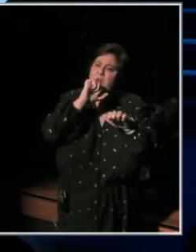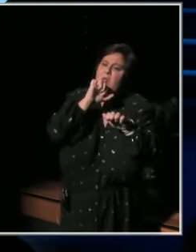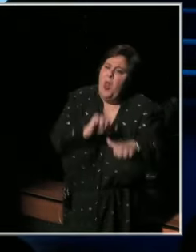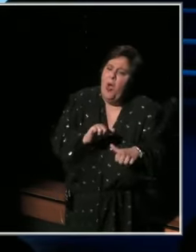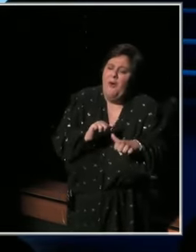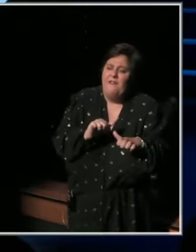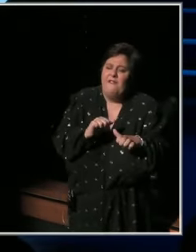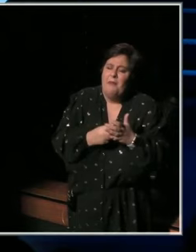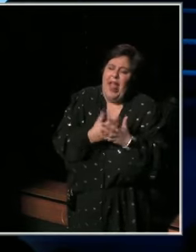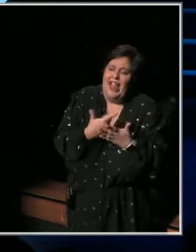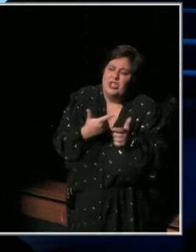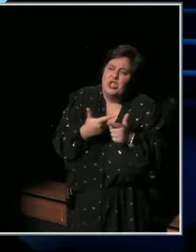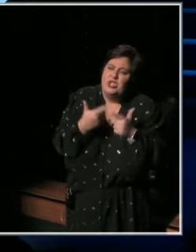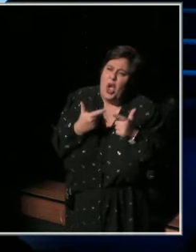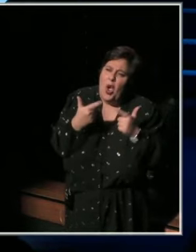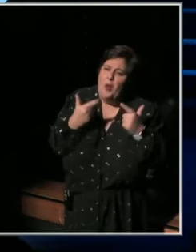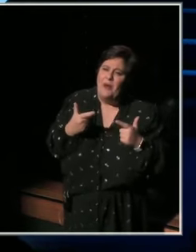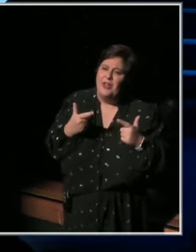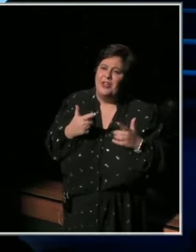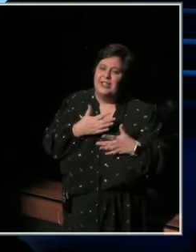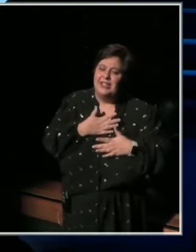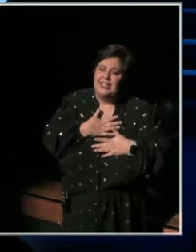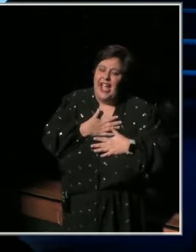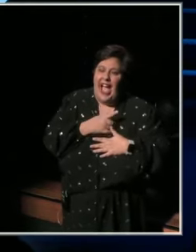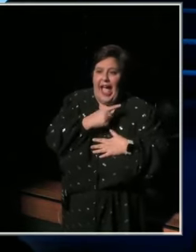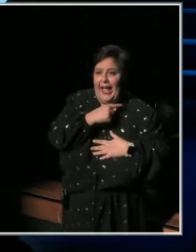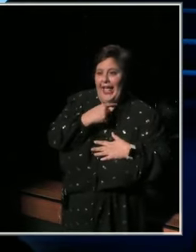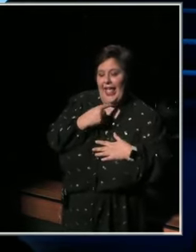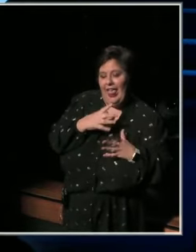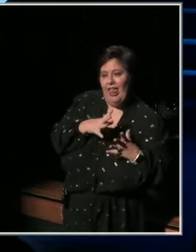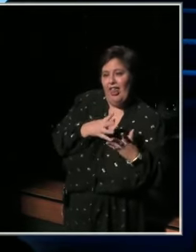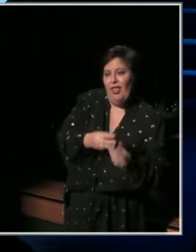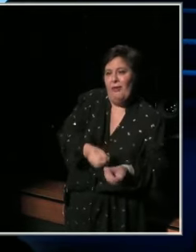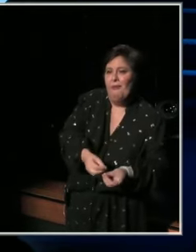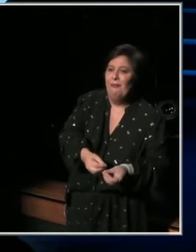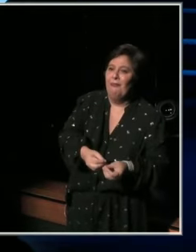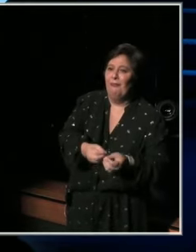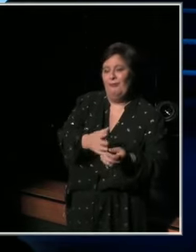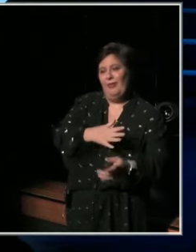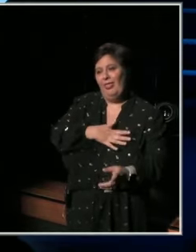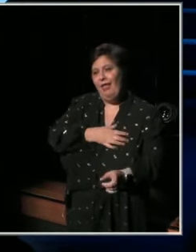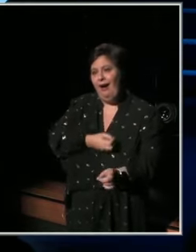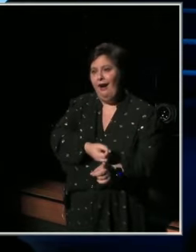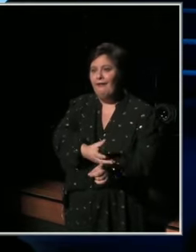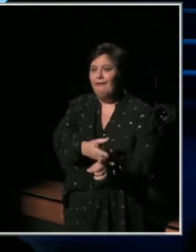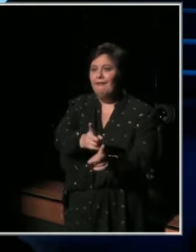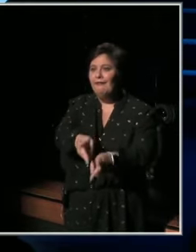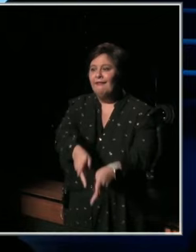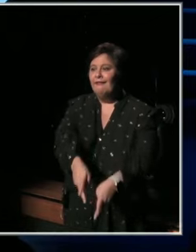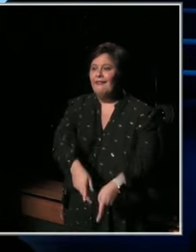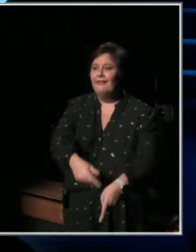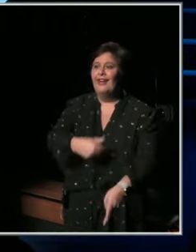so much. I kill them with love. Exactly.